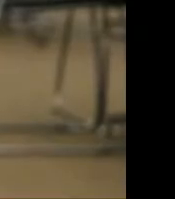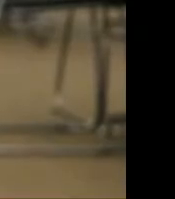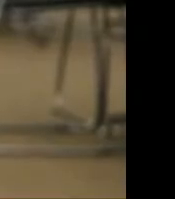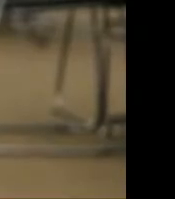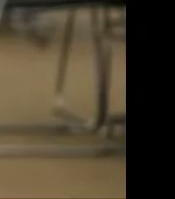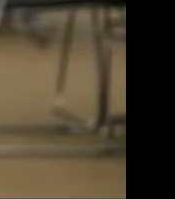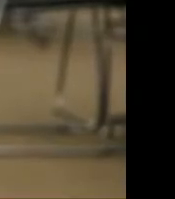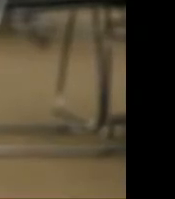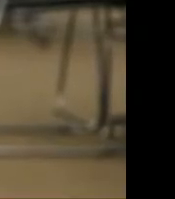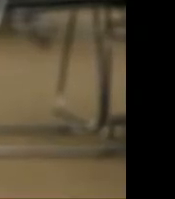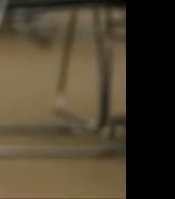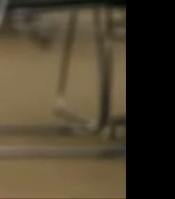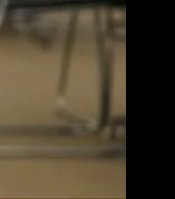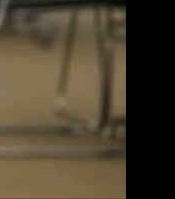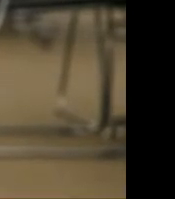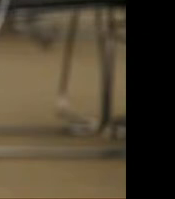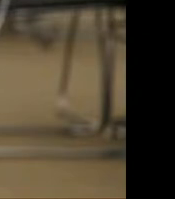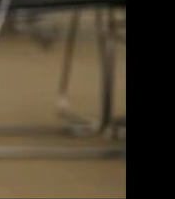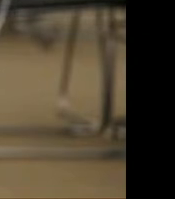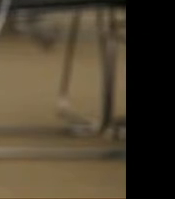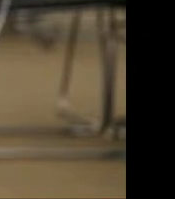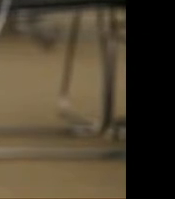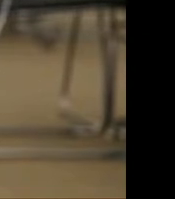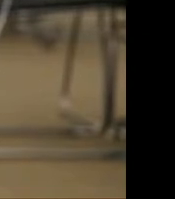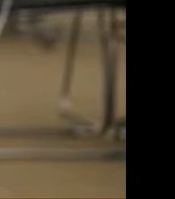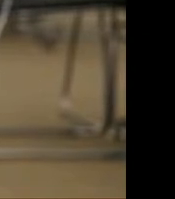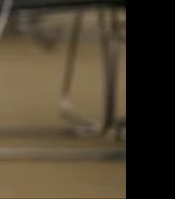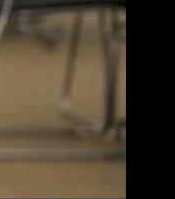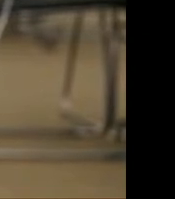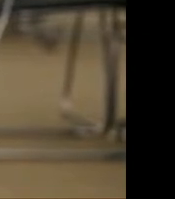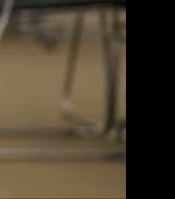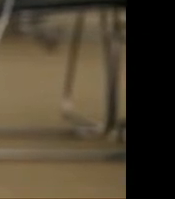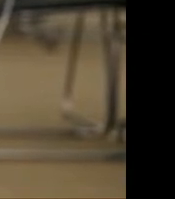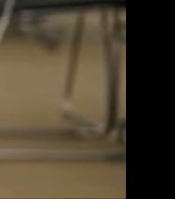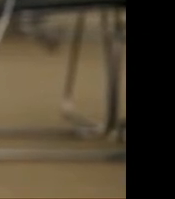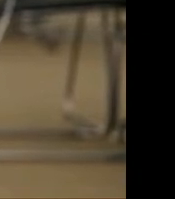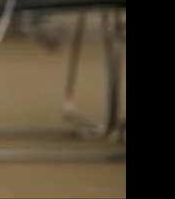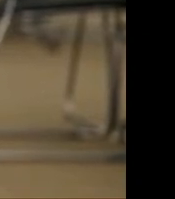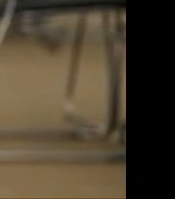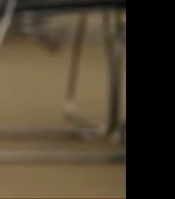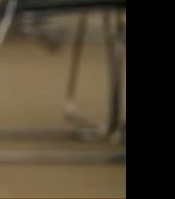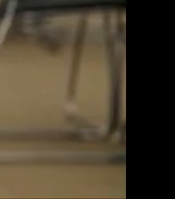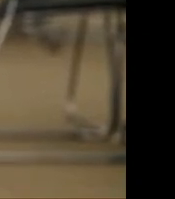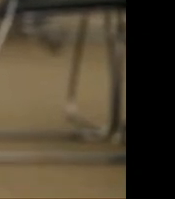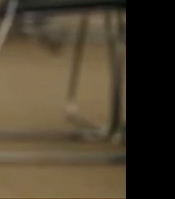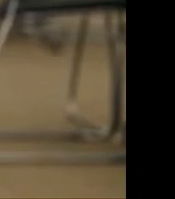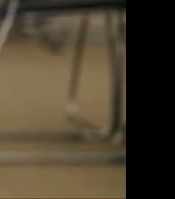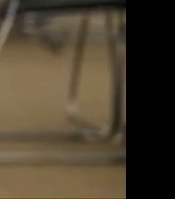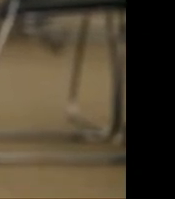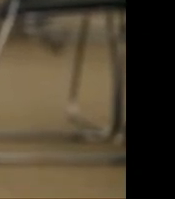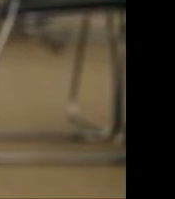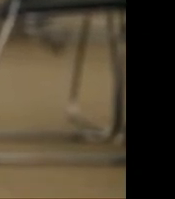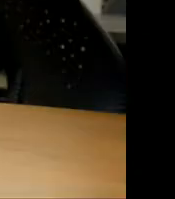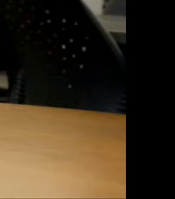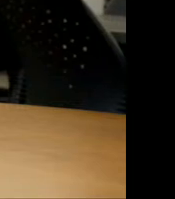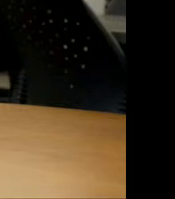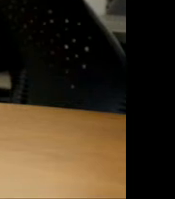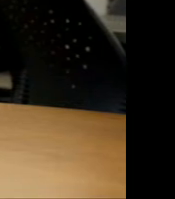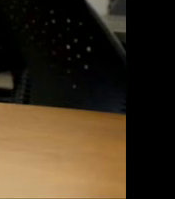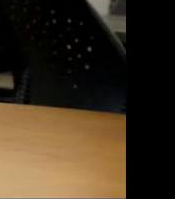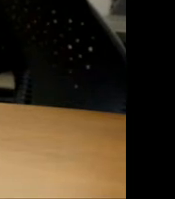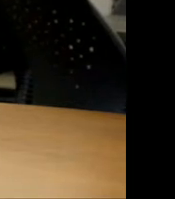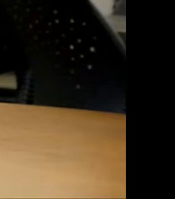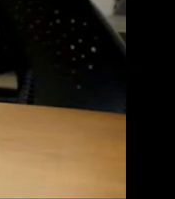The opportunity of 2 years free with the Cuesta Promise is too good to pass up. The launching pad that Cuesta would offer would be way greater than I'd ever imagined.